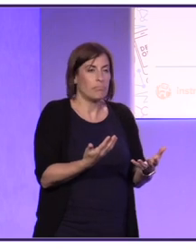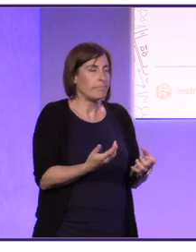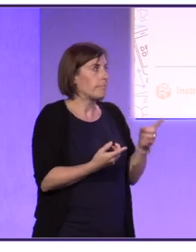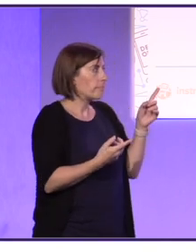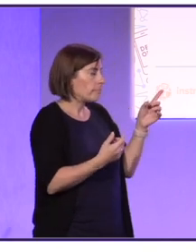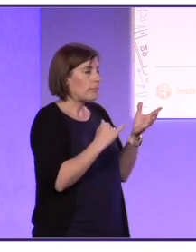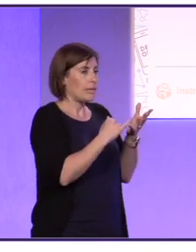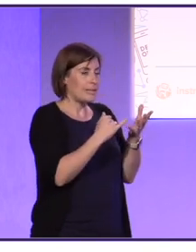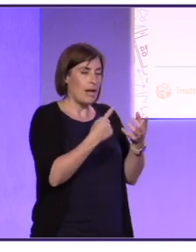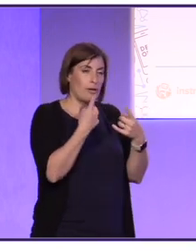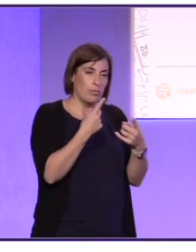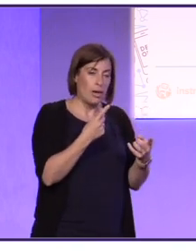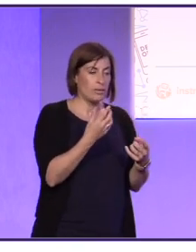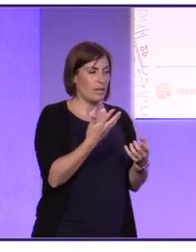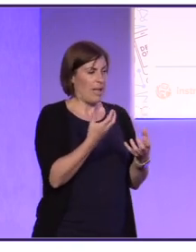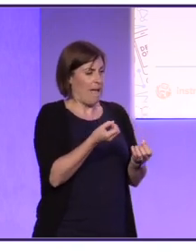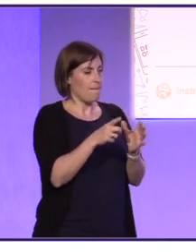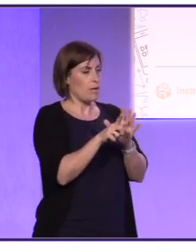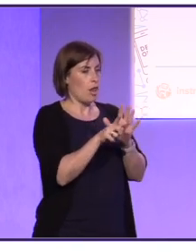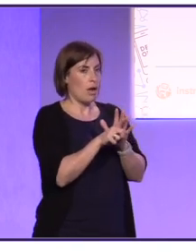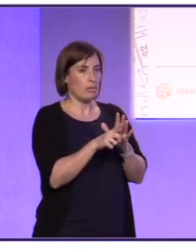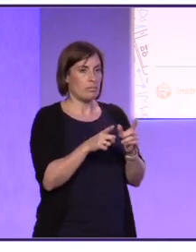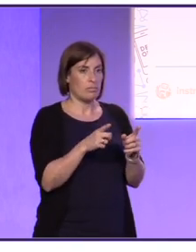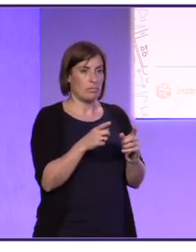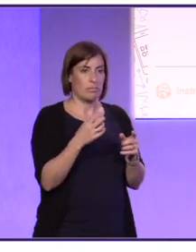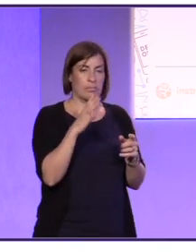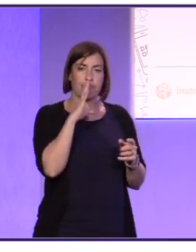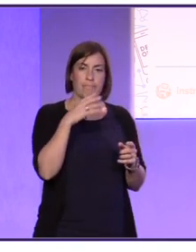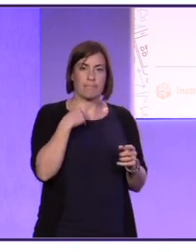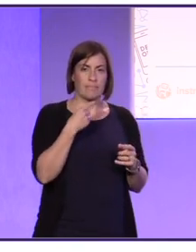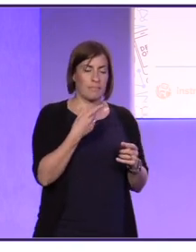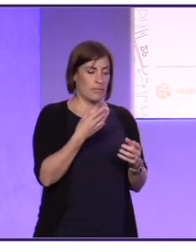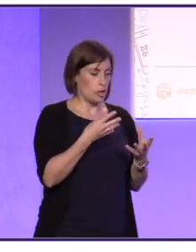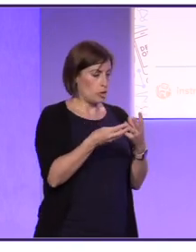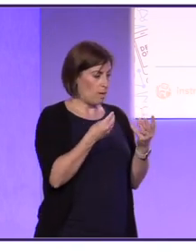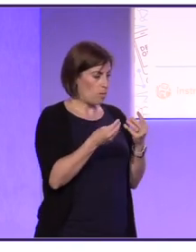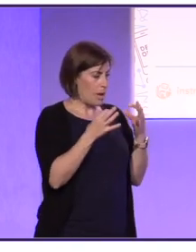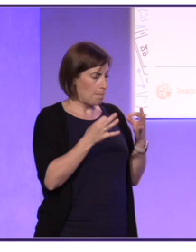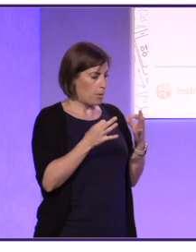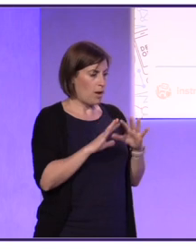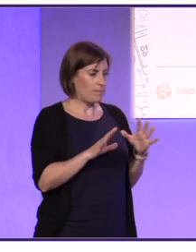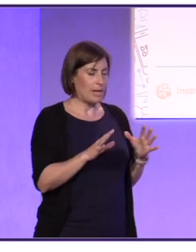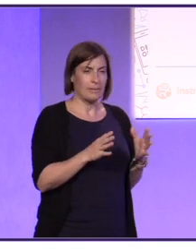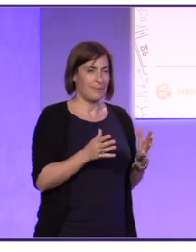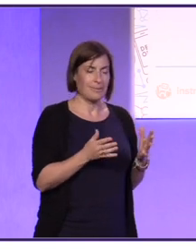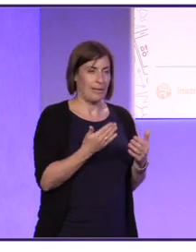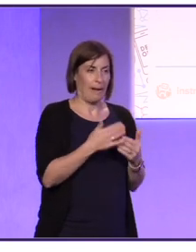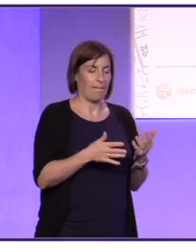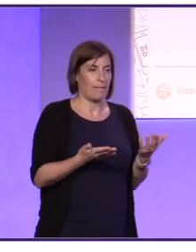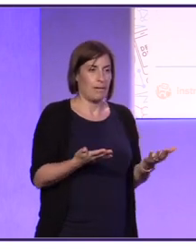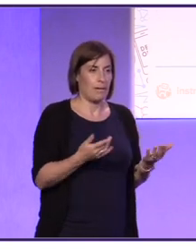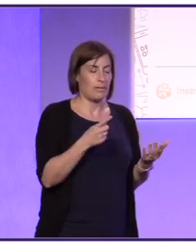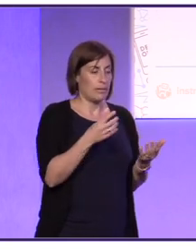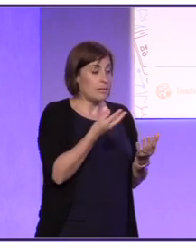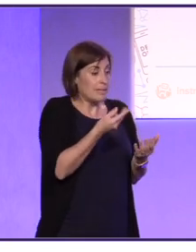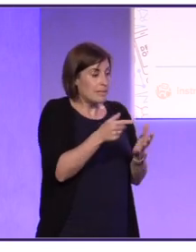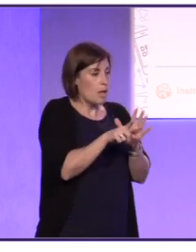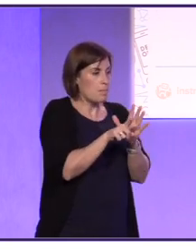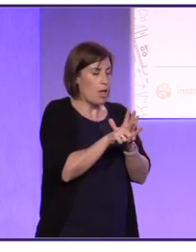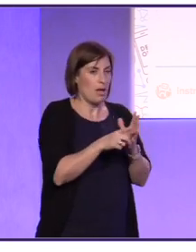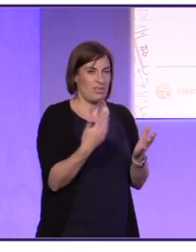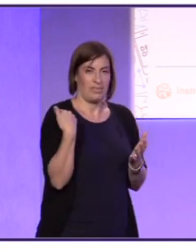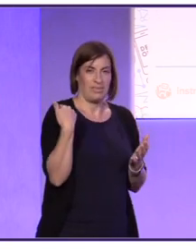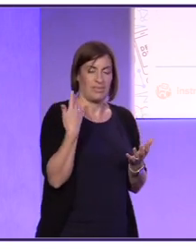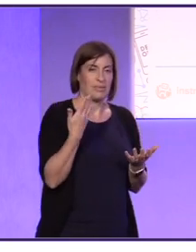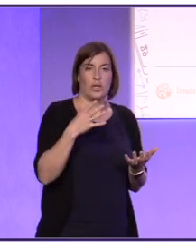many alerts that we don't immediately action. No piece of software is perfect. Those things that you're not going to get to or not even